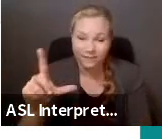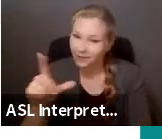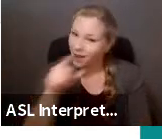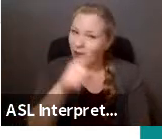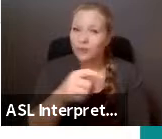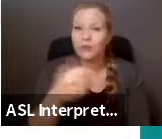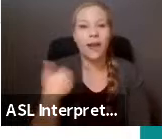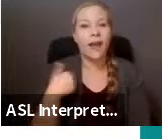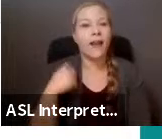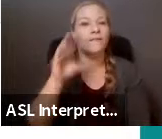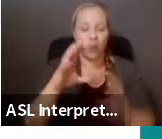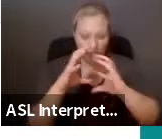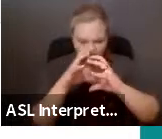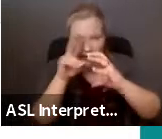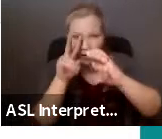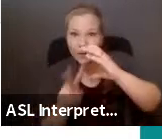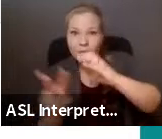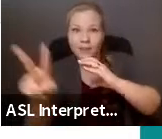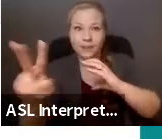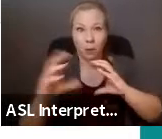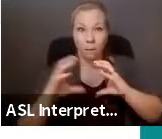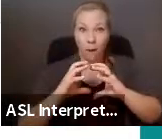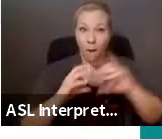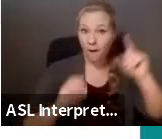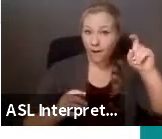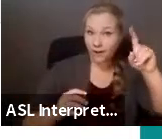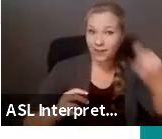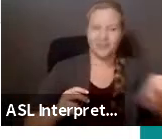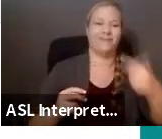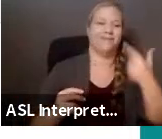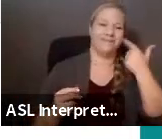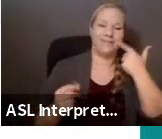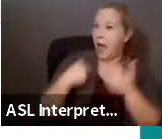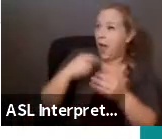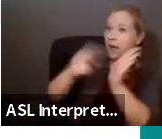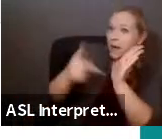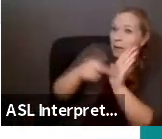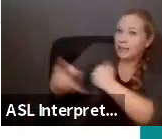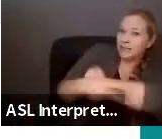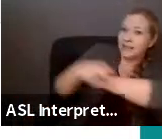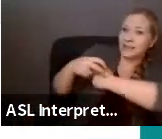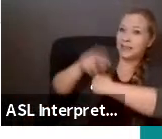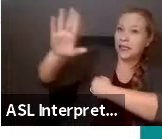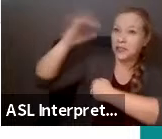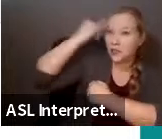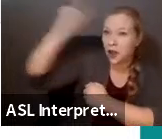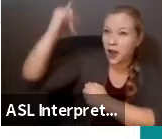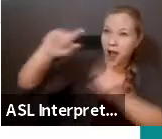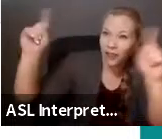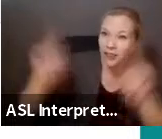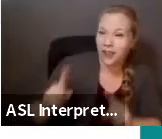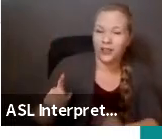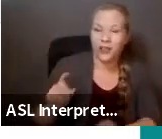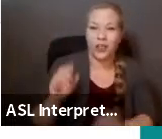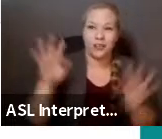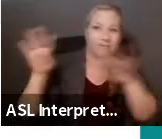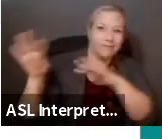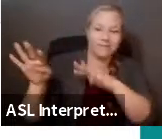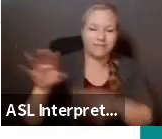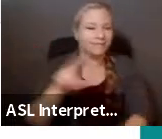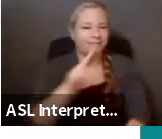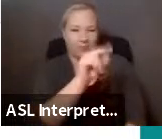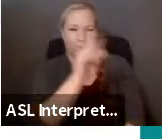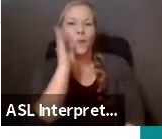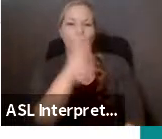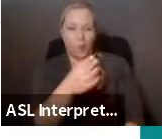ball. I didn't mean to steal your thunder. No worries. Yeah, we'll get to that. And the point that